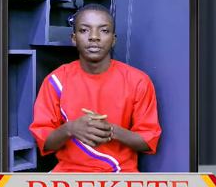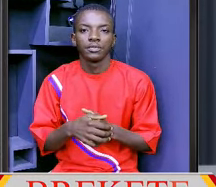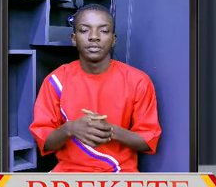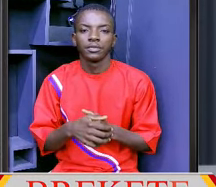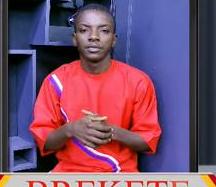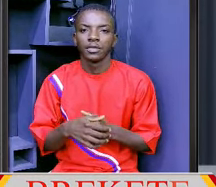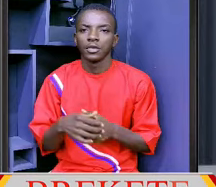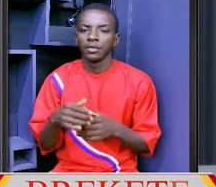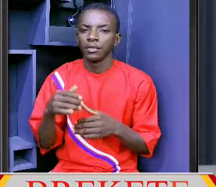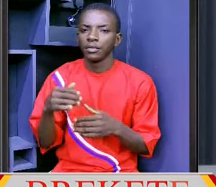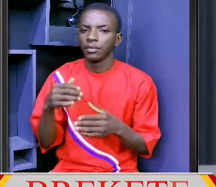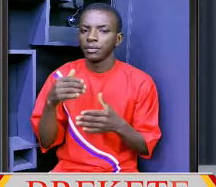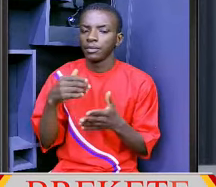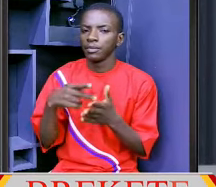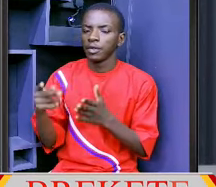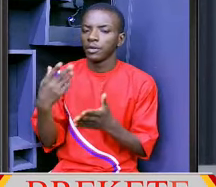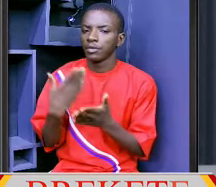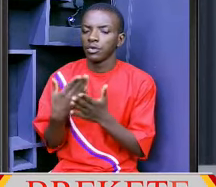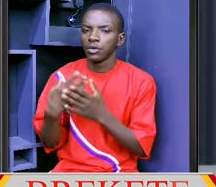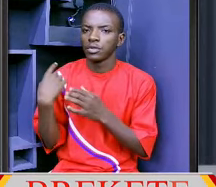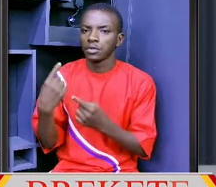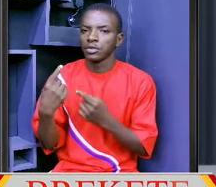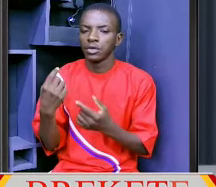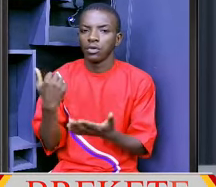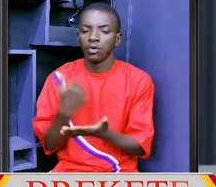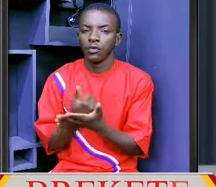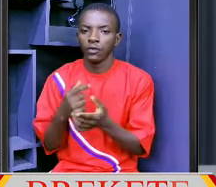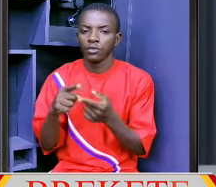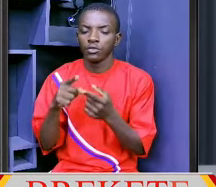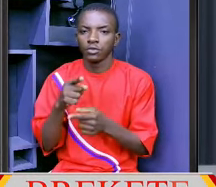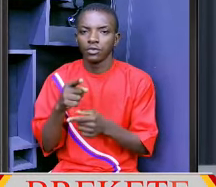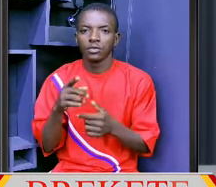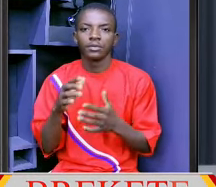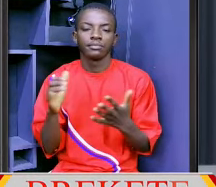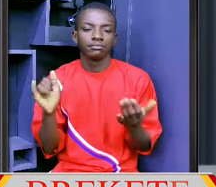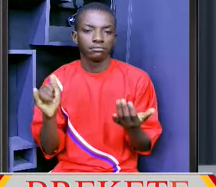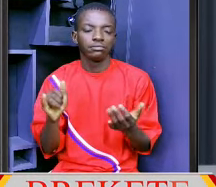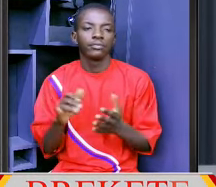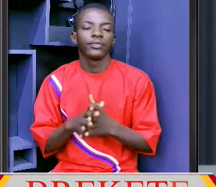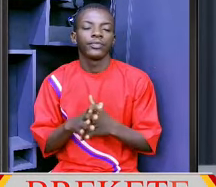come. Yes. I don't pay the money since they don't confirm to you.